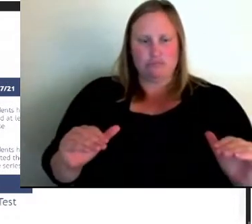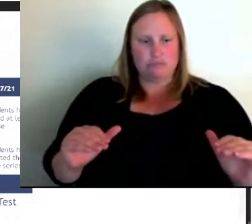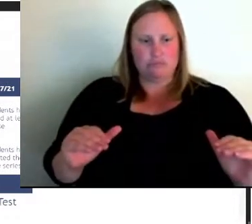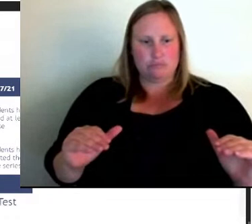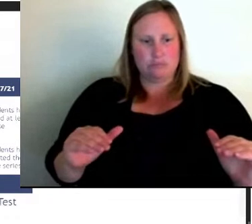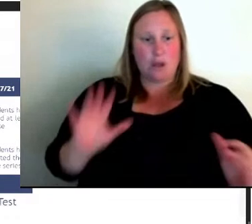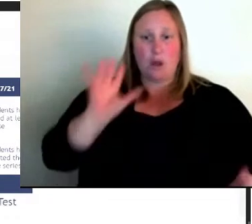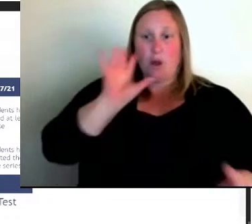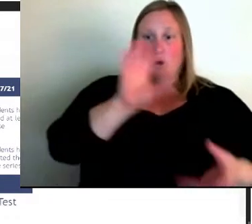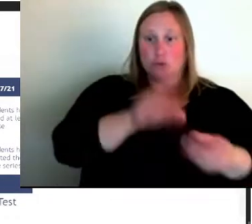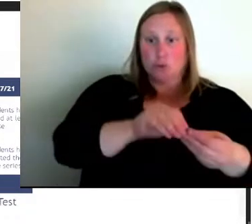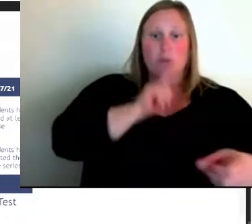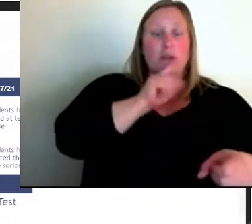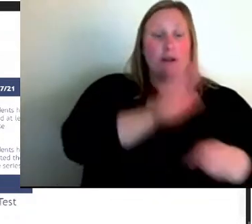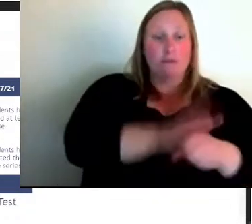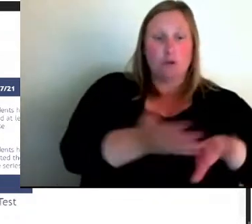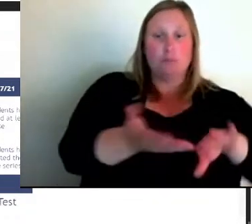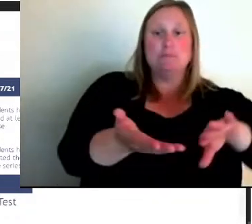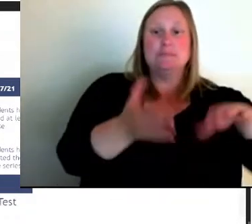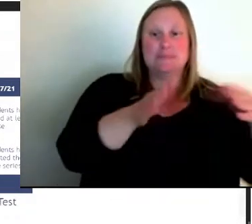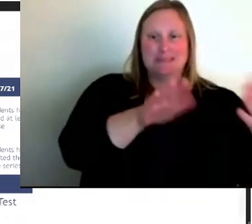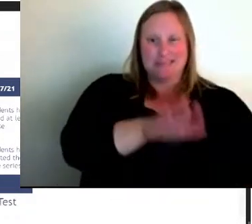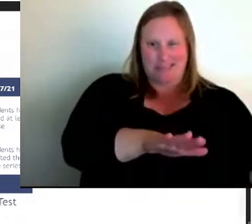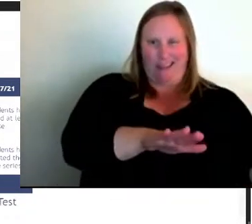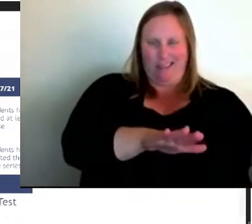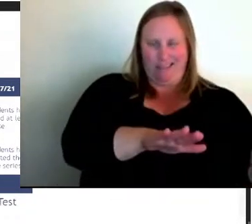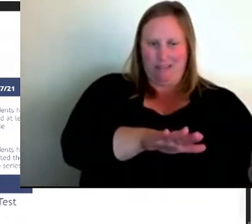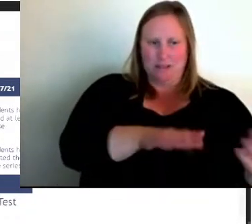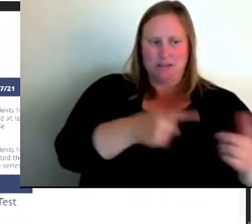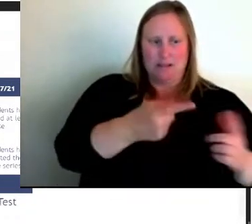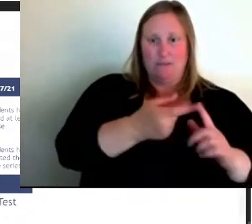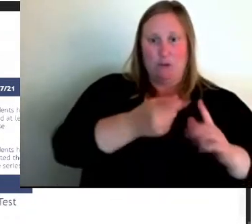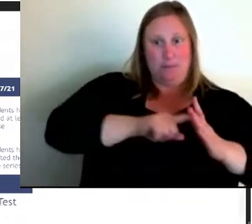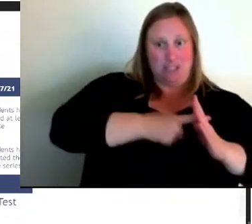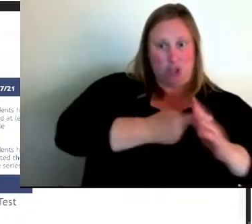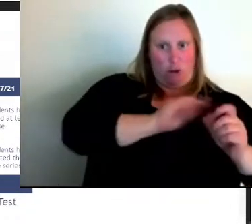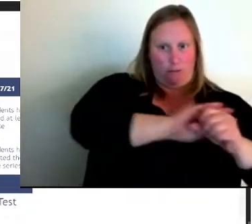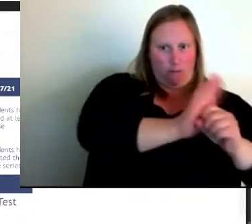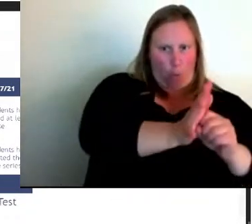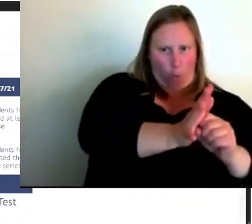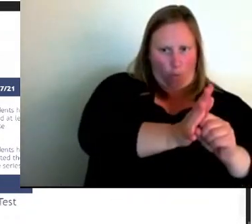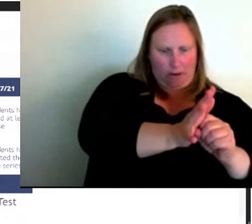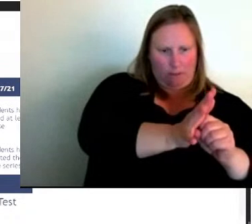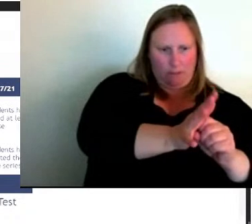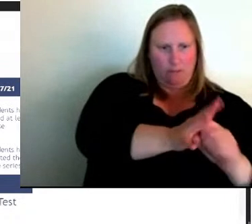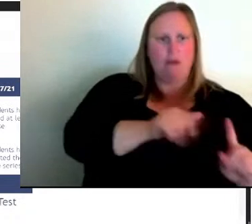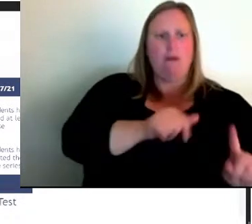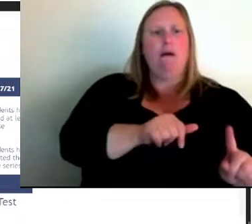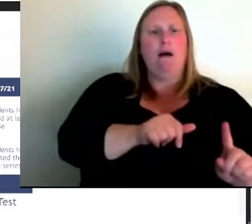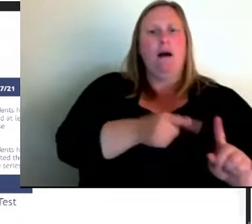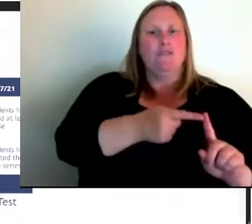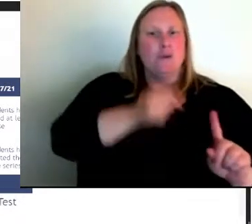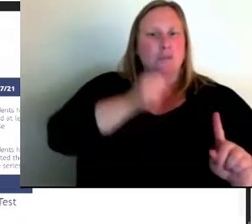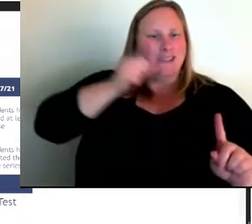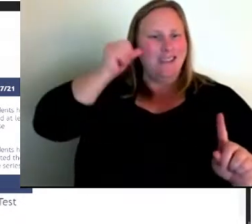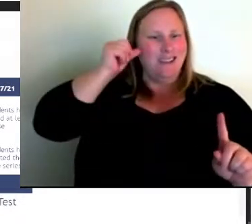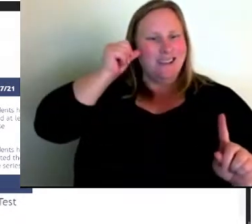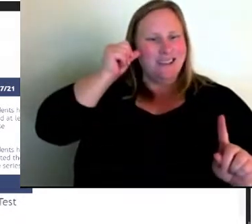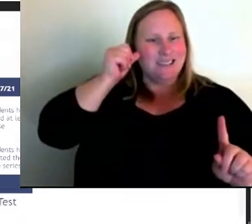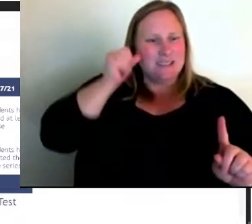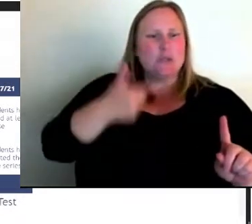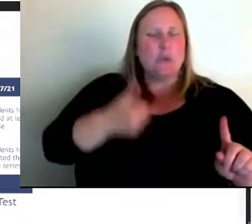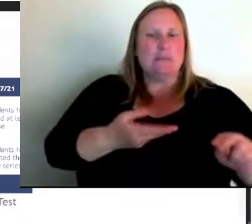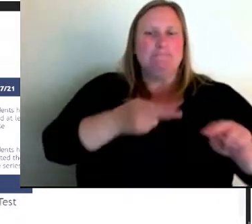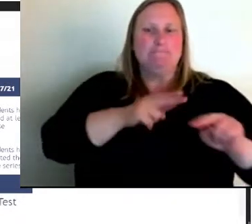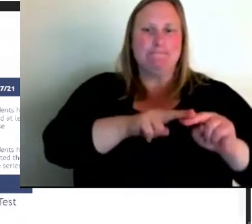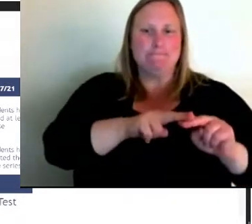of confirmed deaths over the course of the pandemic. And you may have noticed that this number has gone up from yesterday. We had an increase of 37